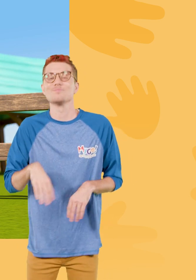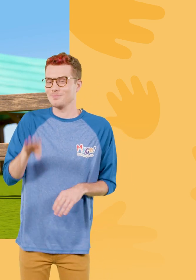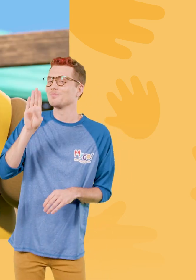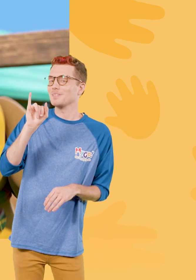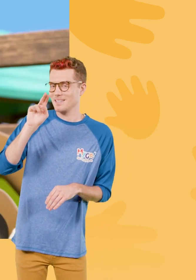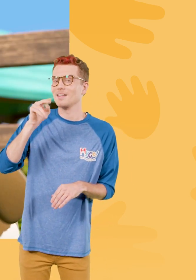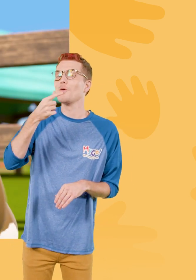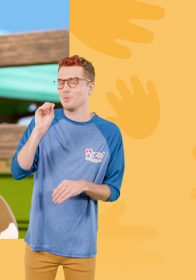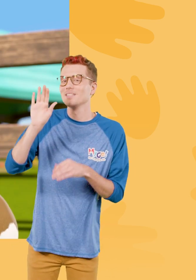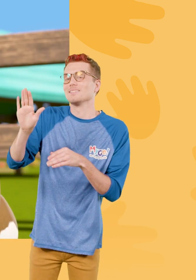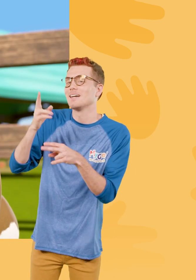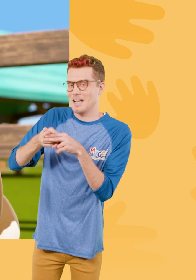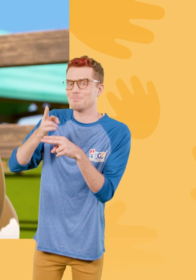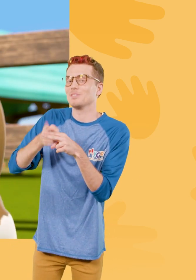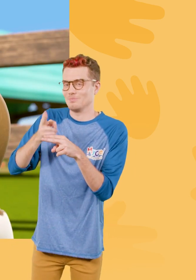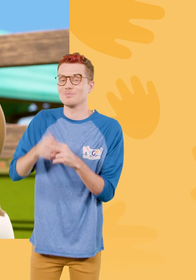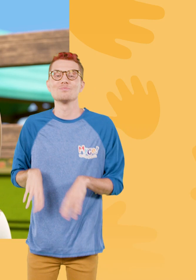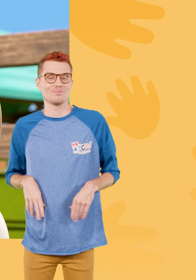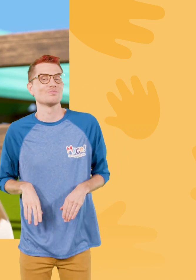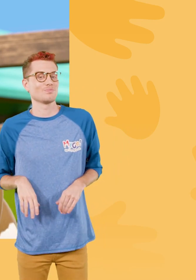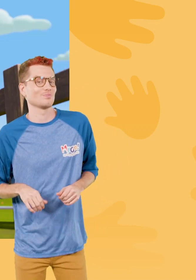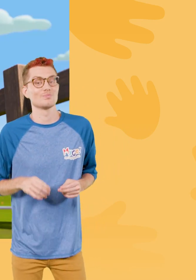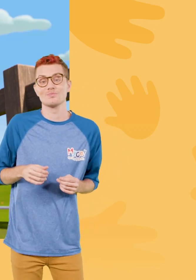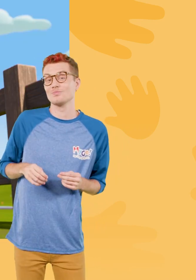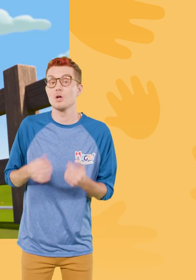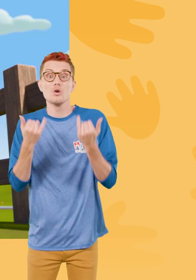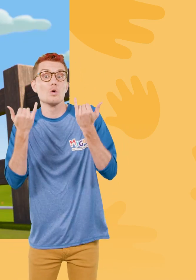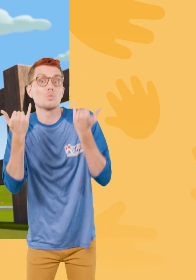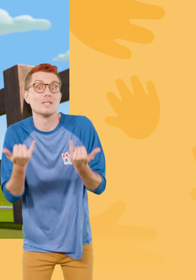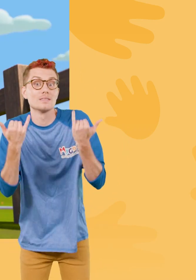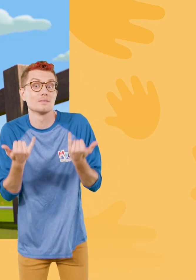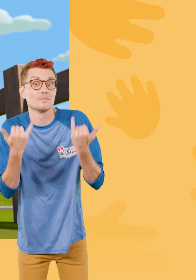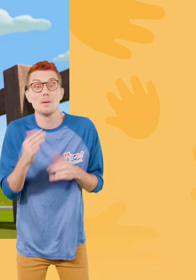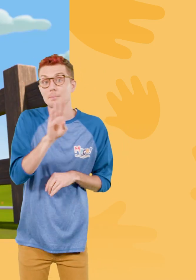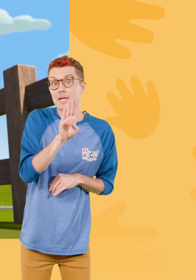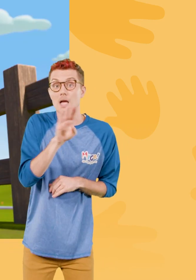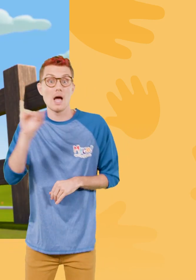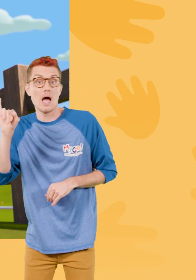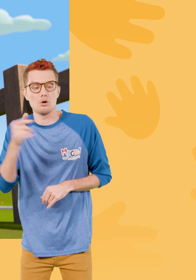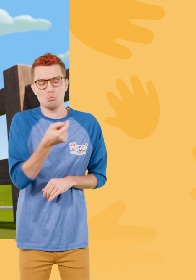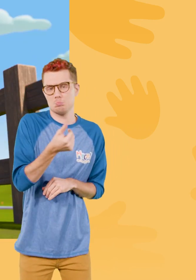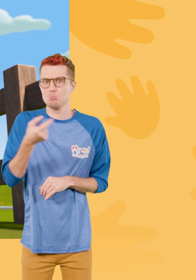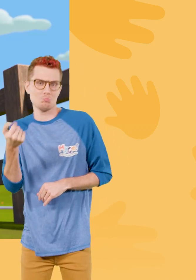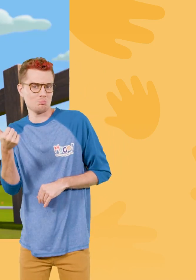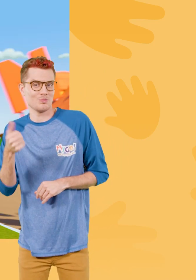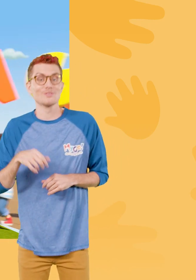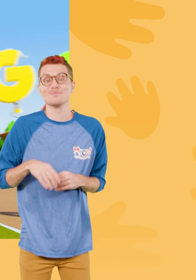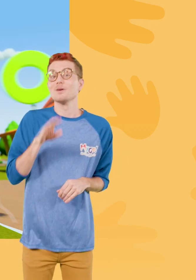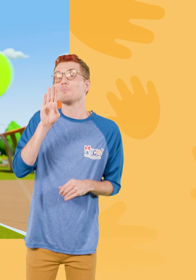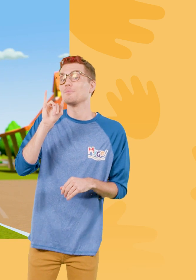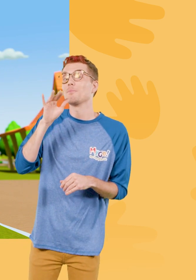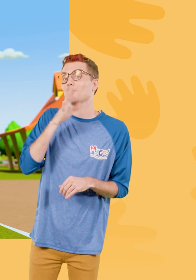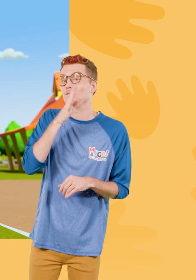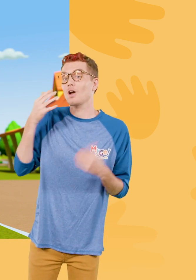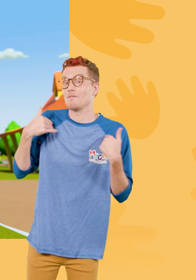I-N-G-O, and Bingo was his name-o. This time, leave out the B and the I. There